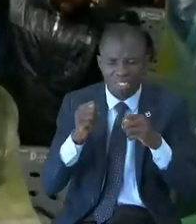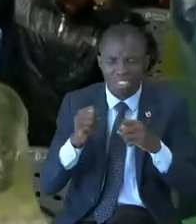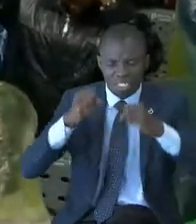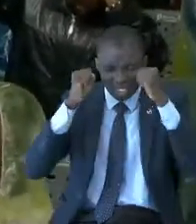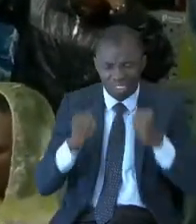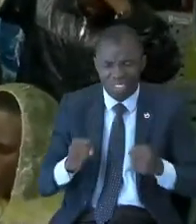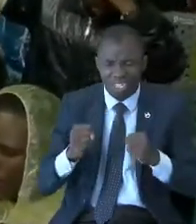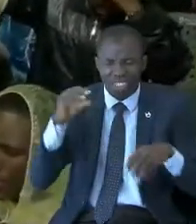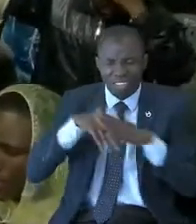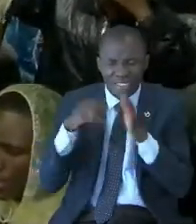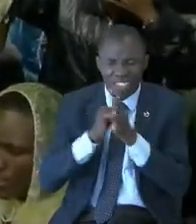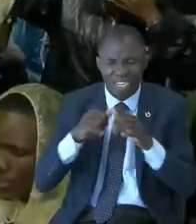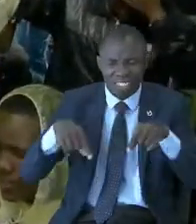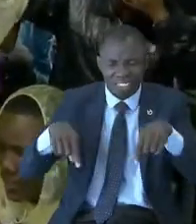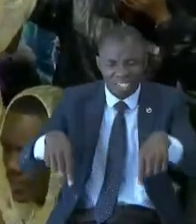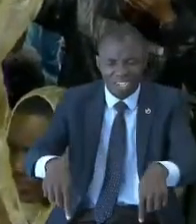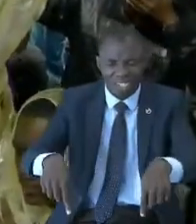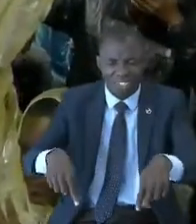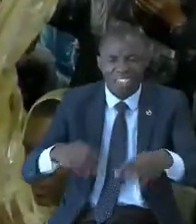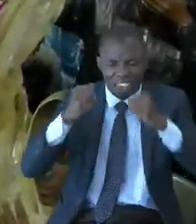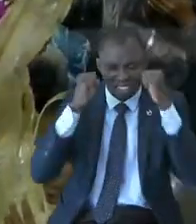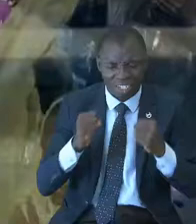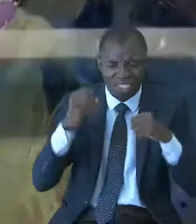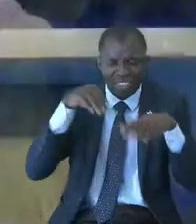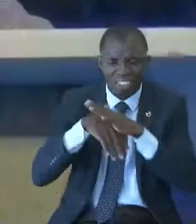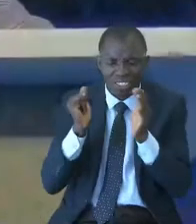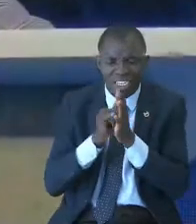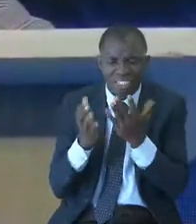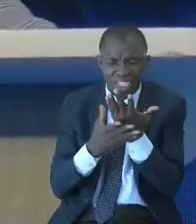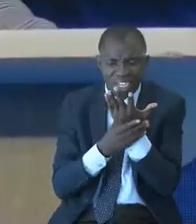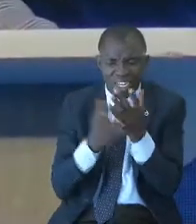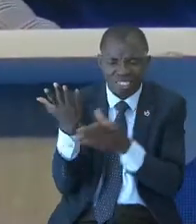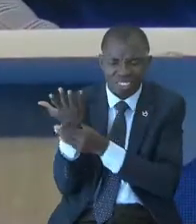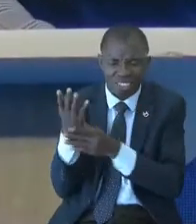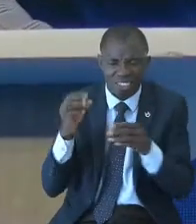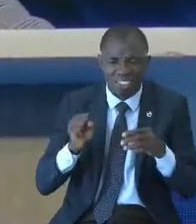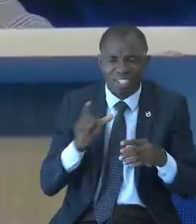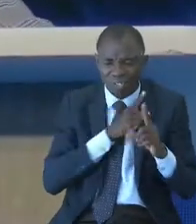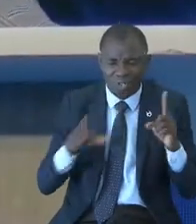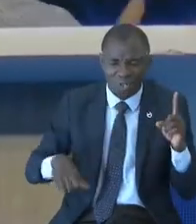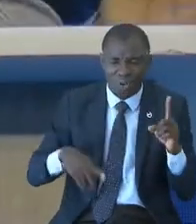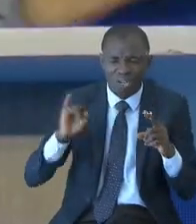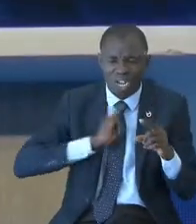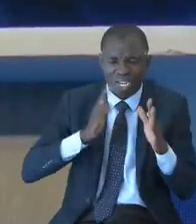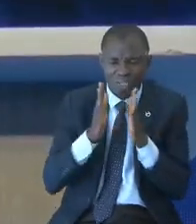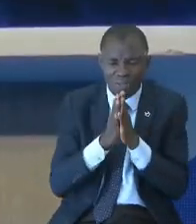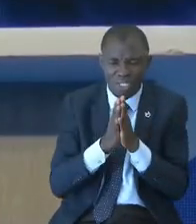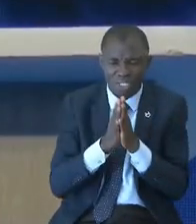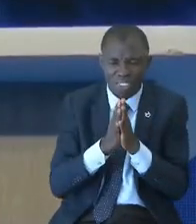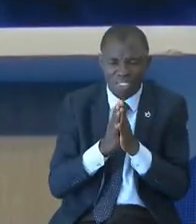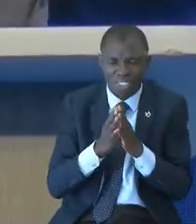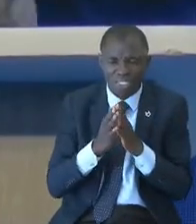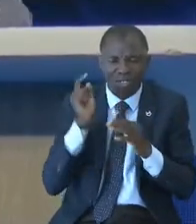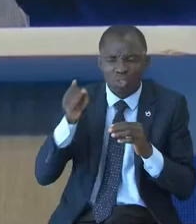Strength in that leg. Strength in that hand. Lord, I pray you mend